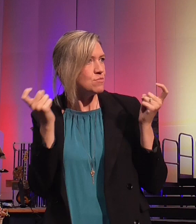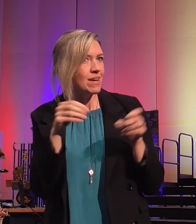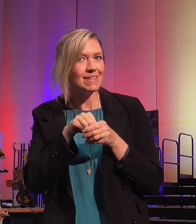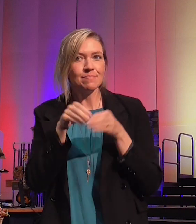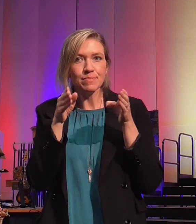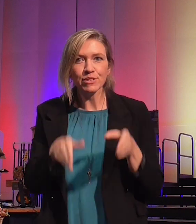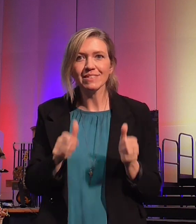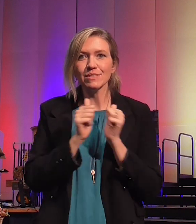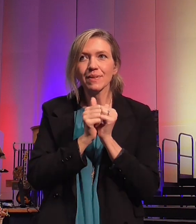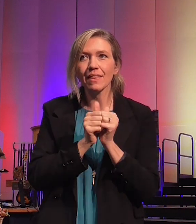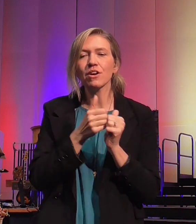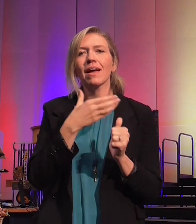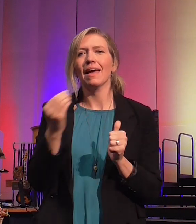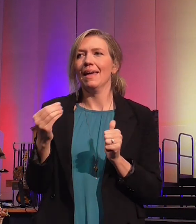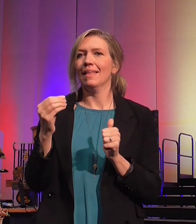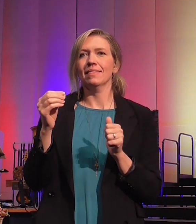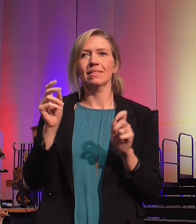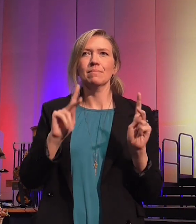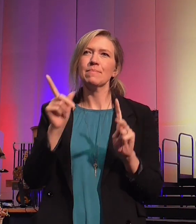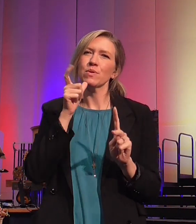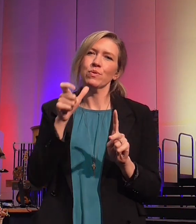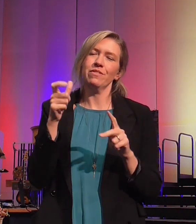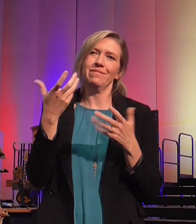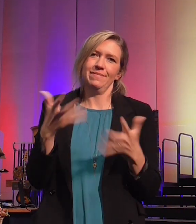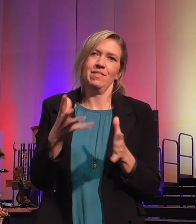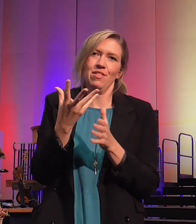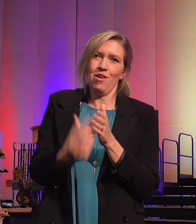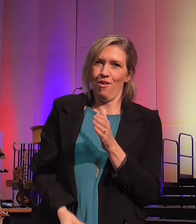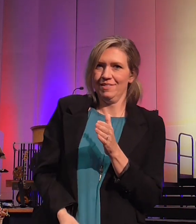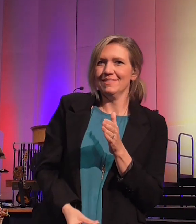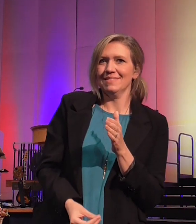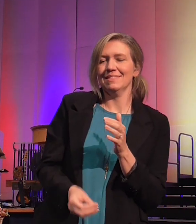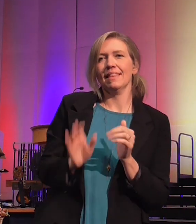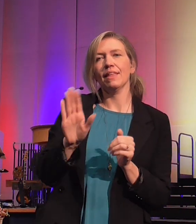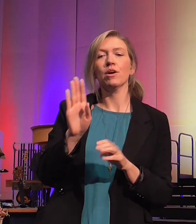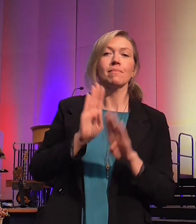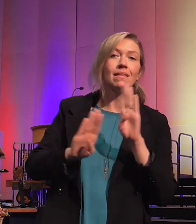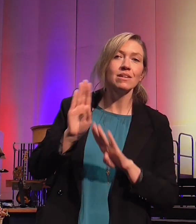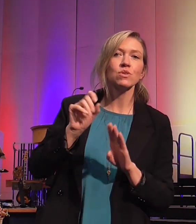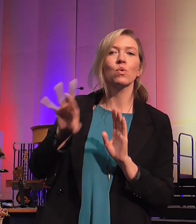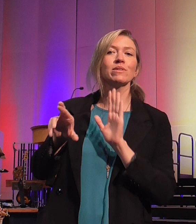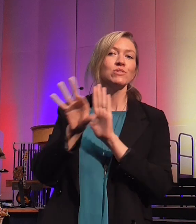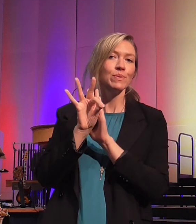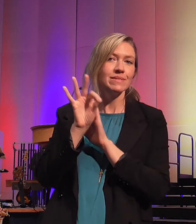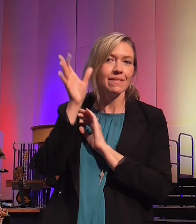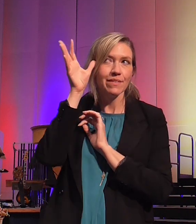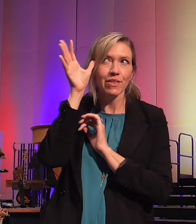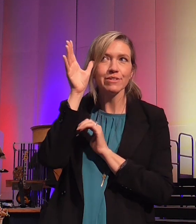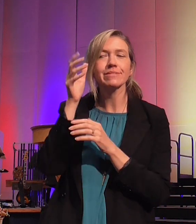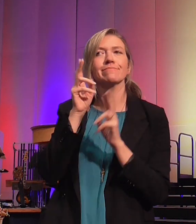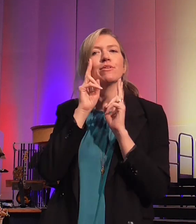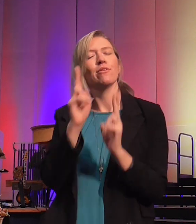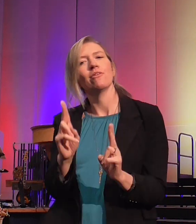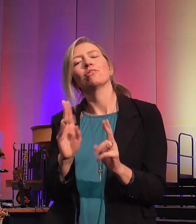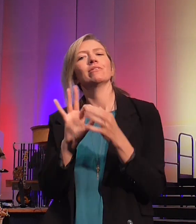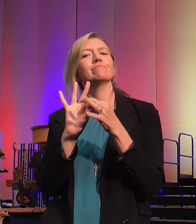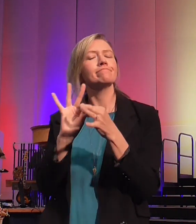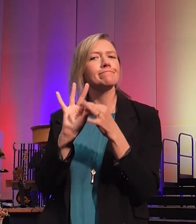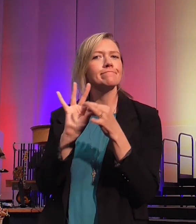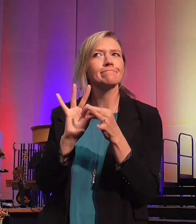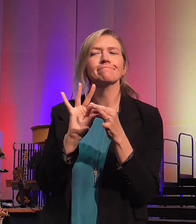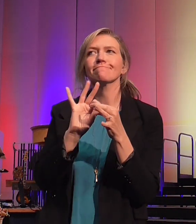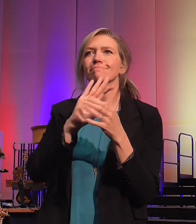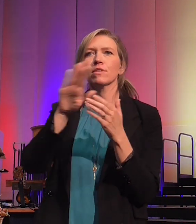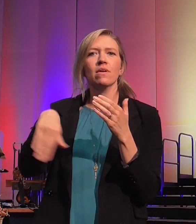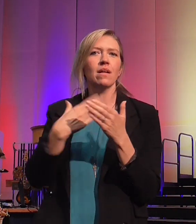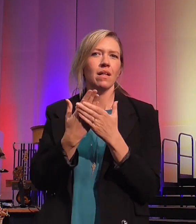person today, but we also honor those bonds of those who have lost biological or chosen fathers in our lives. We just honor those connections